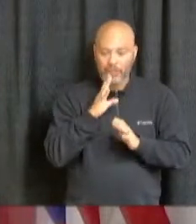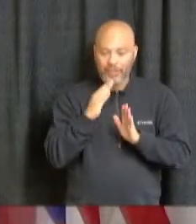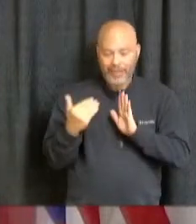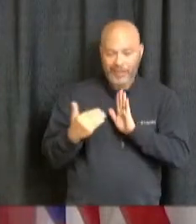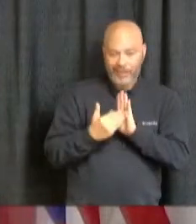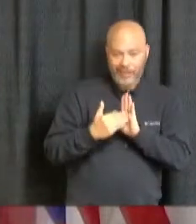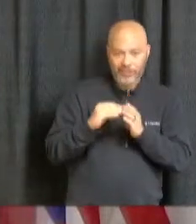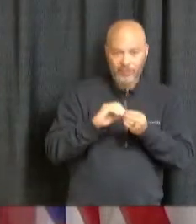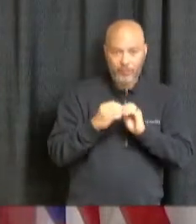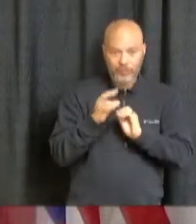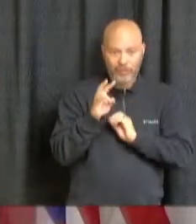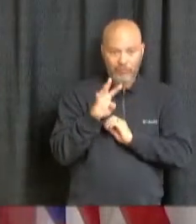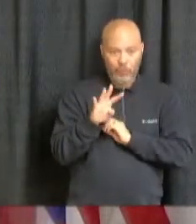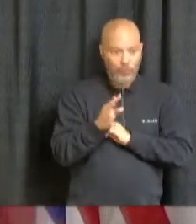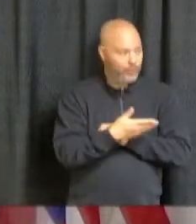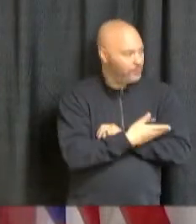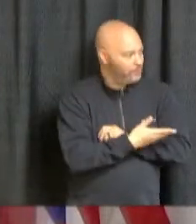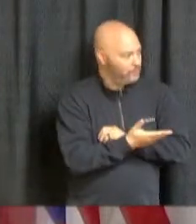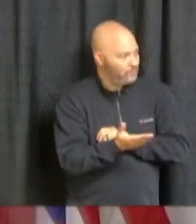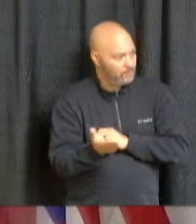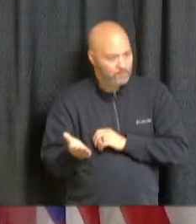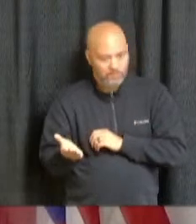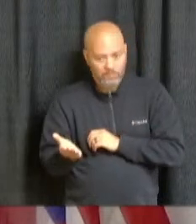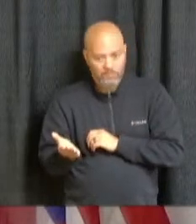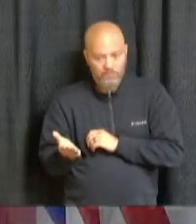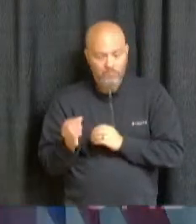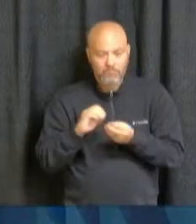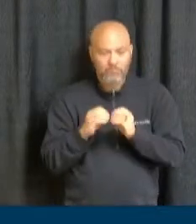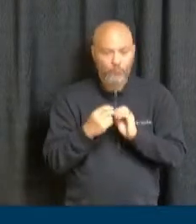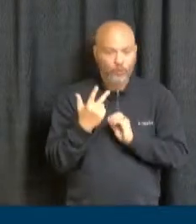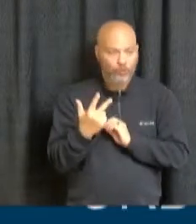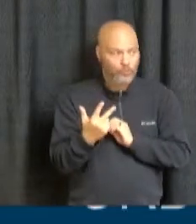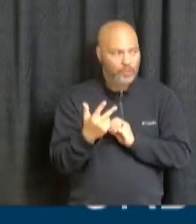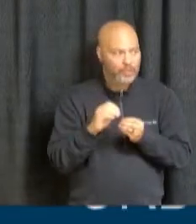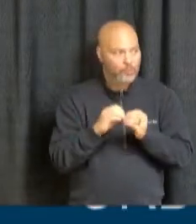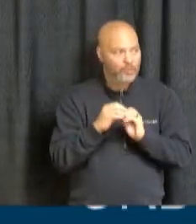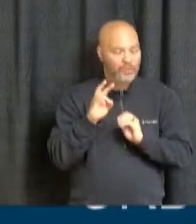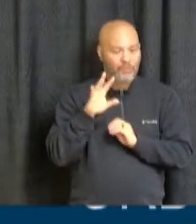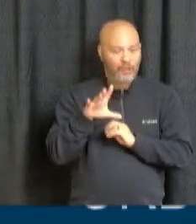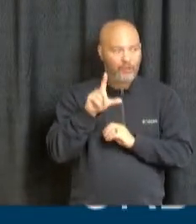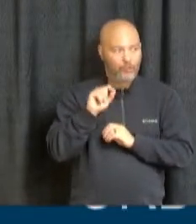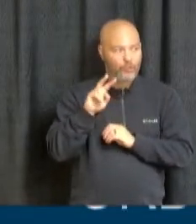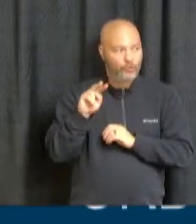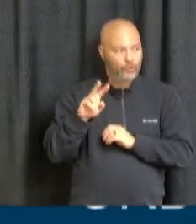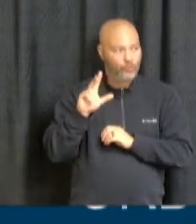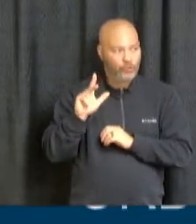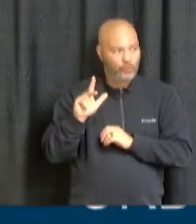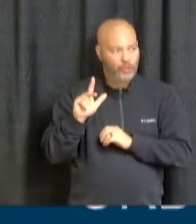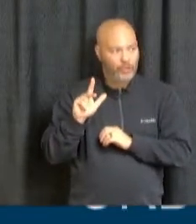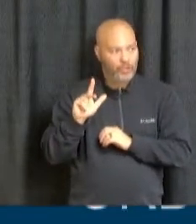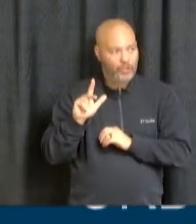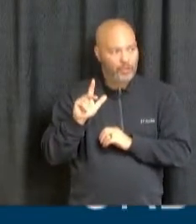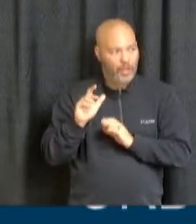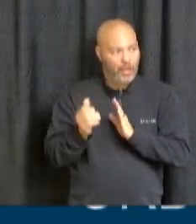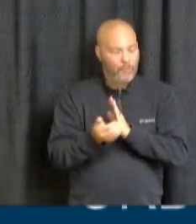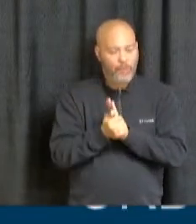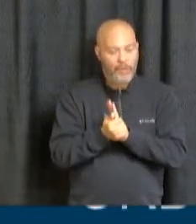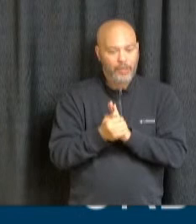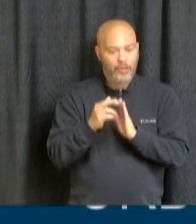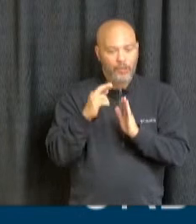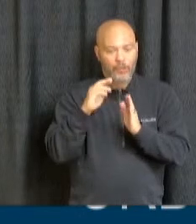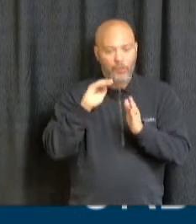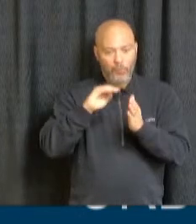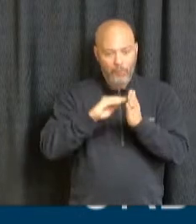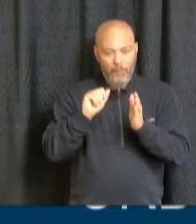speak against ordinance 74? Item 3, ordinance 75, 2022-23, amending the